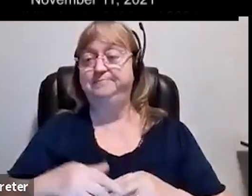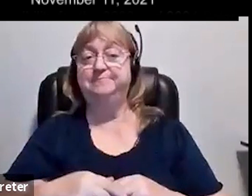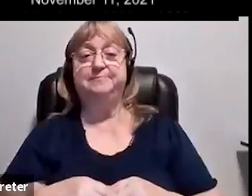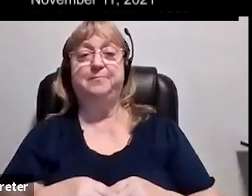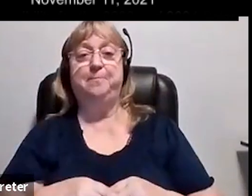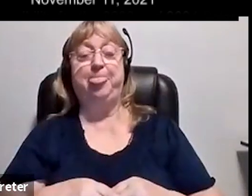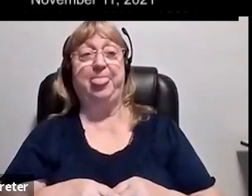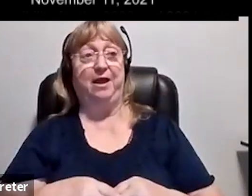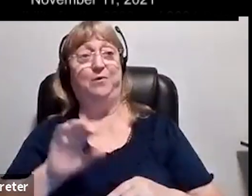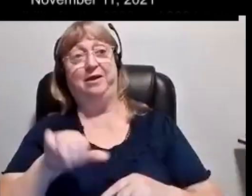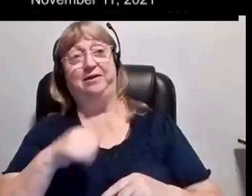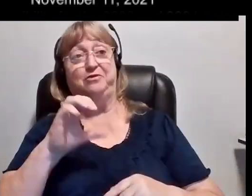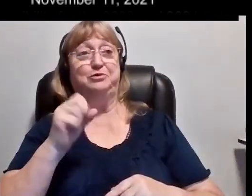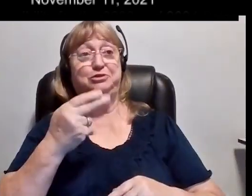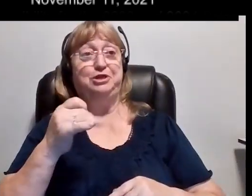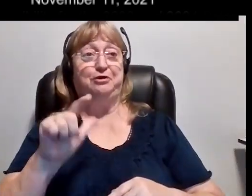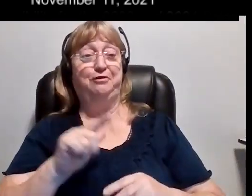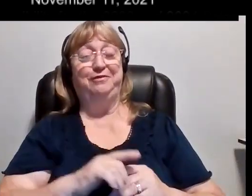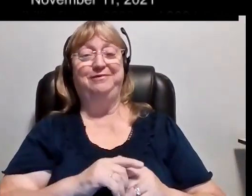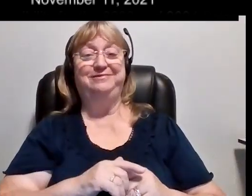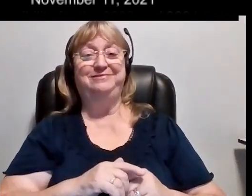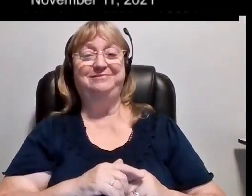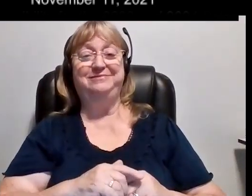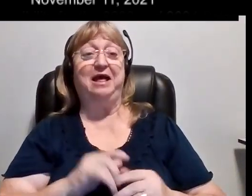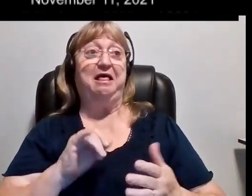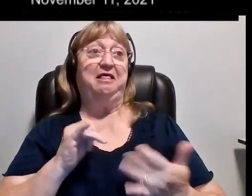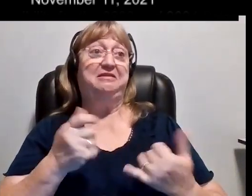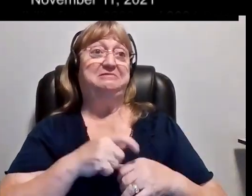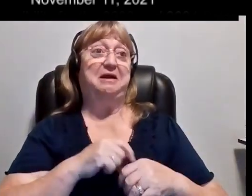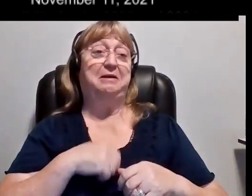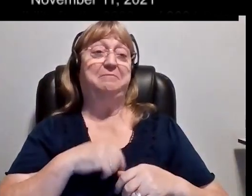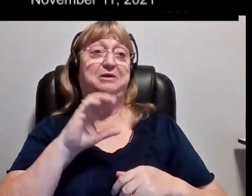Another Cheryl. This time, Yes, even